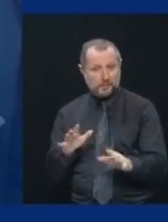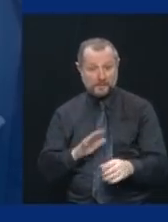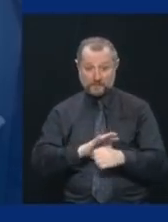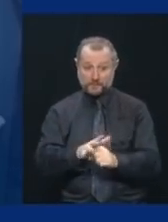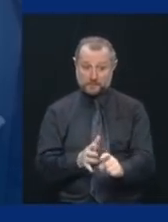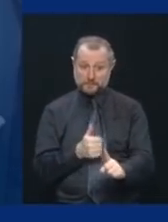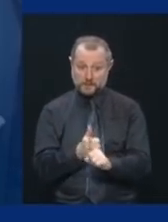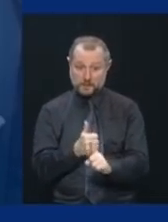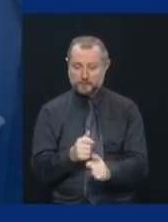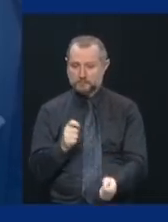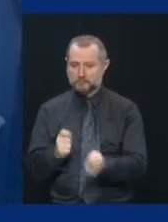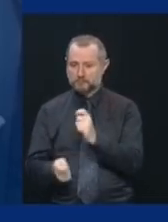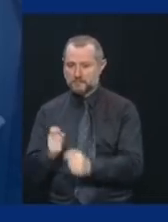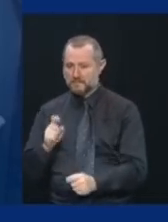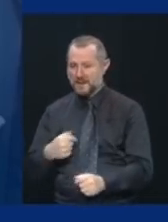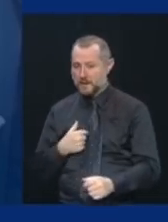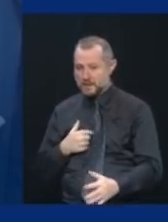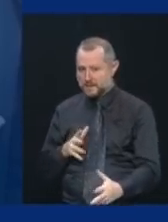adjust with the enemy.